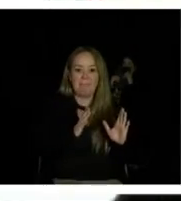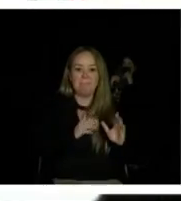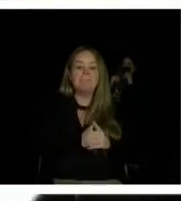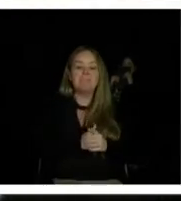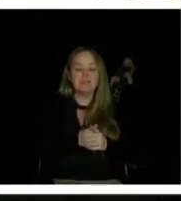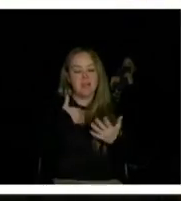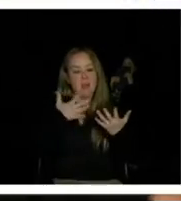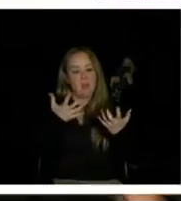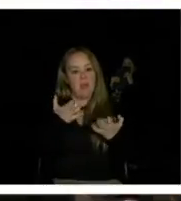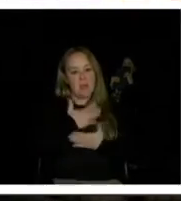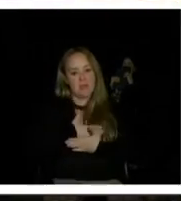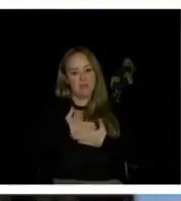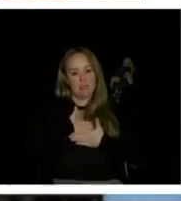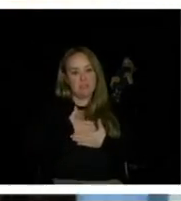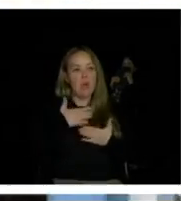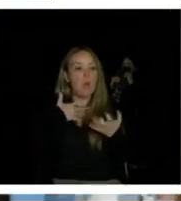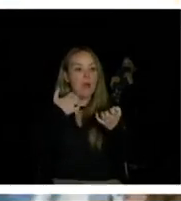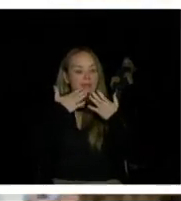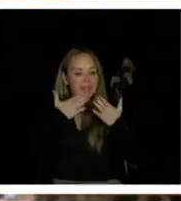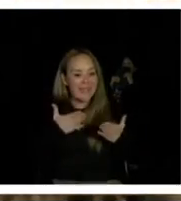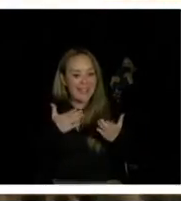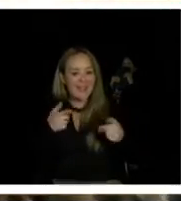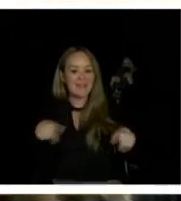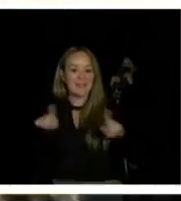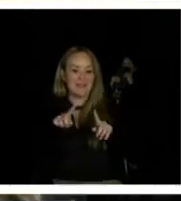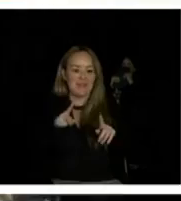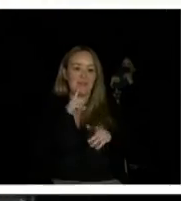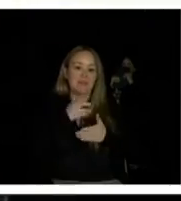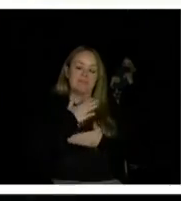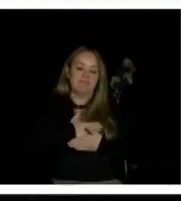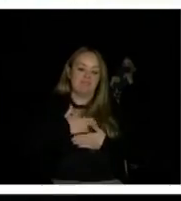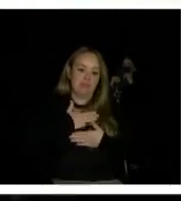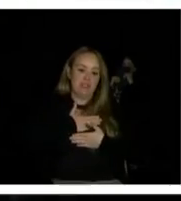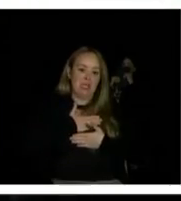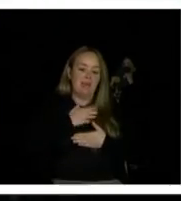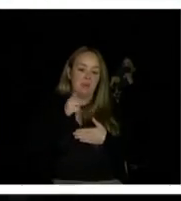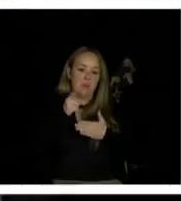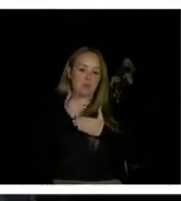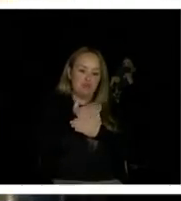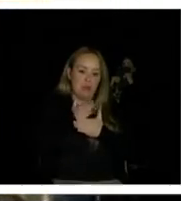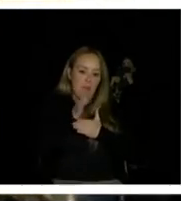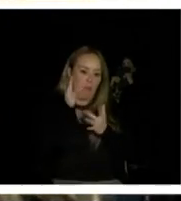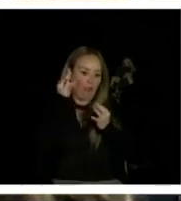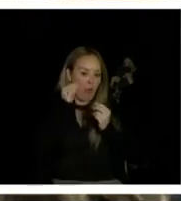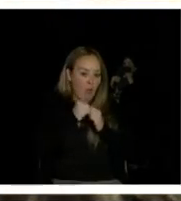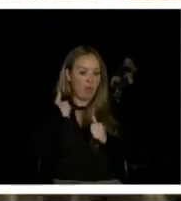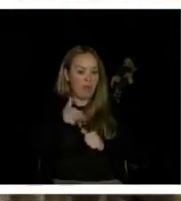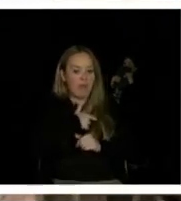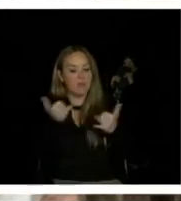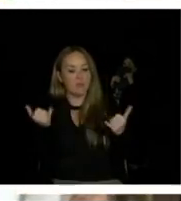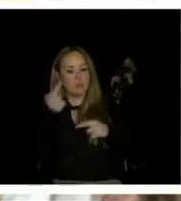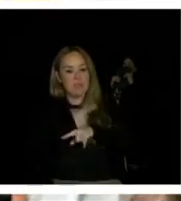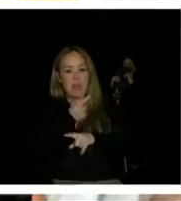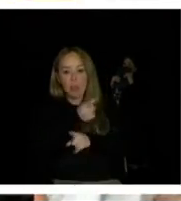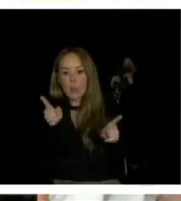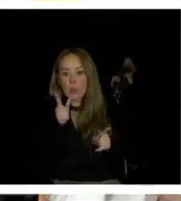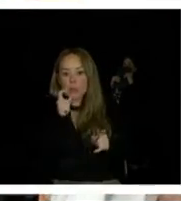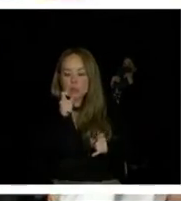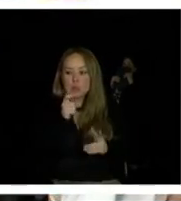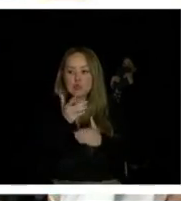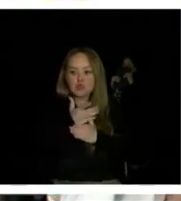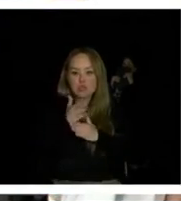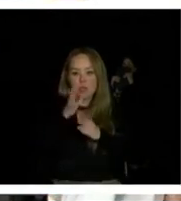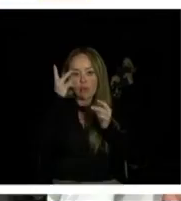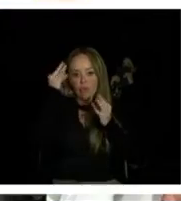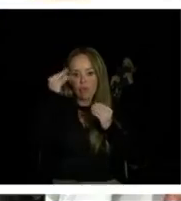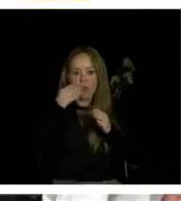So I want to thank you, and I very much appreciate you sharing your thoughts with us today. Those of you who shared